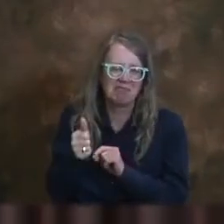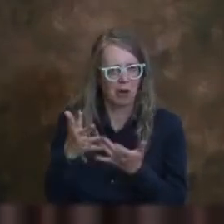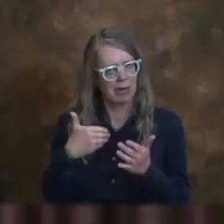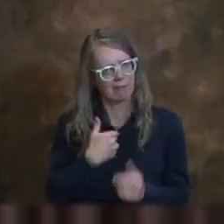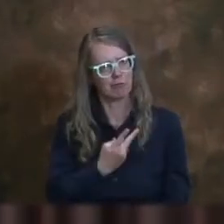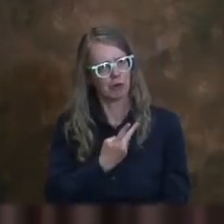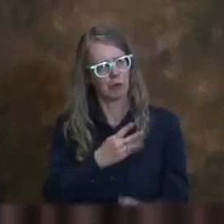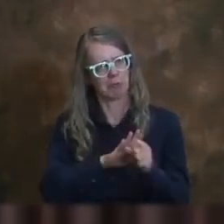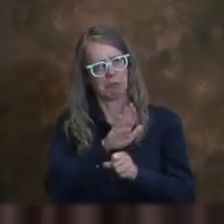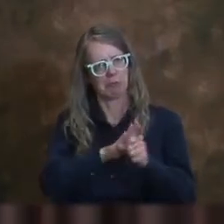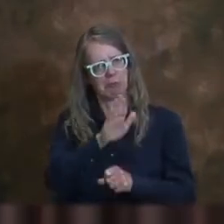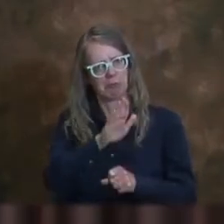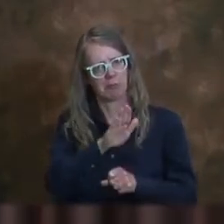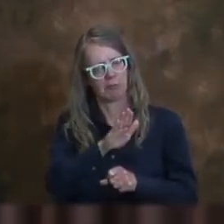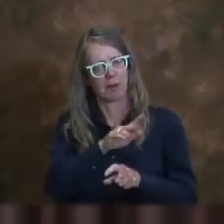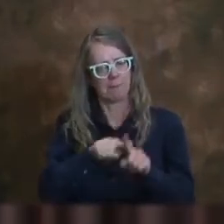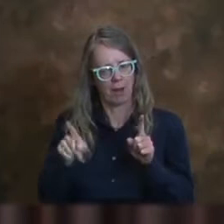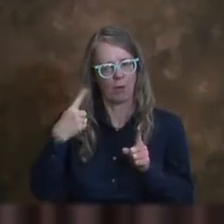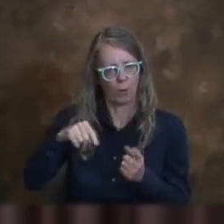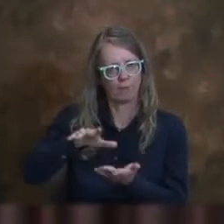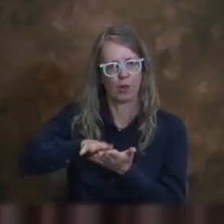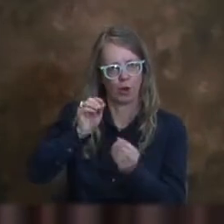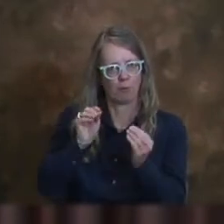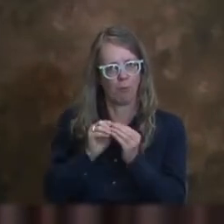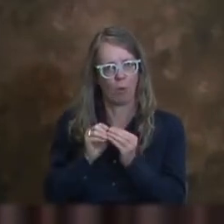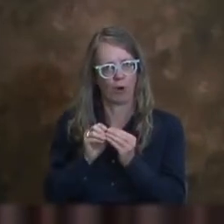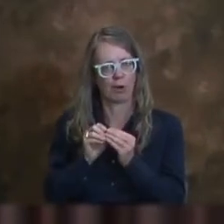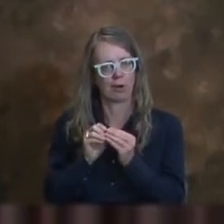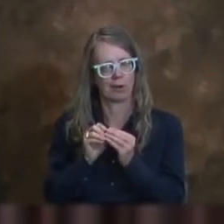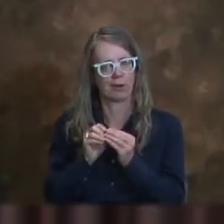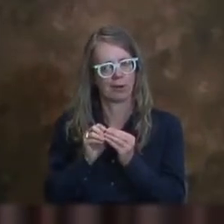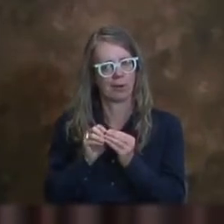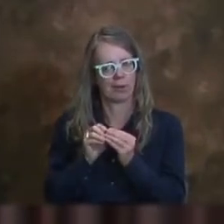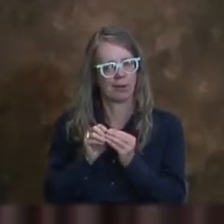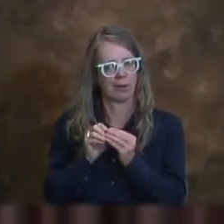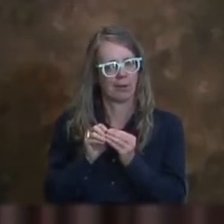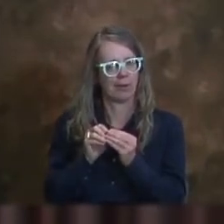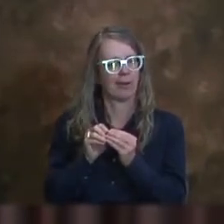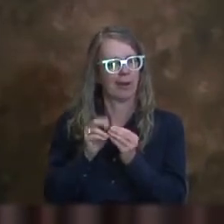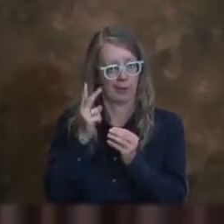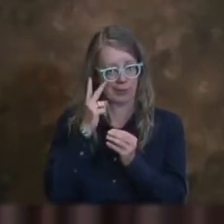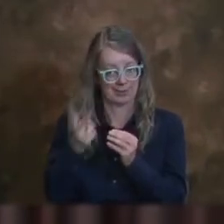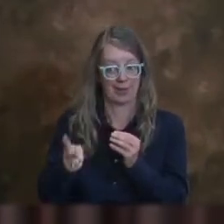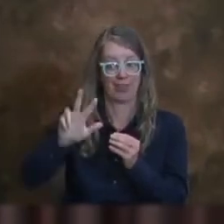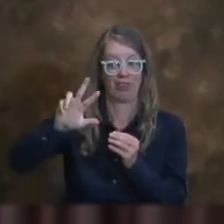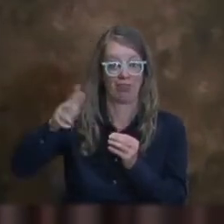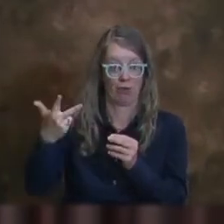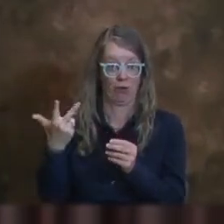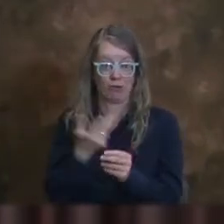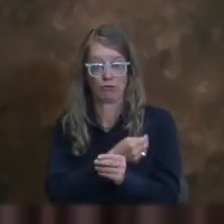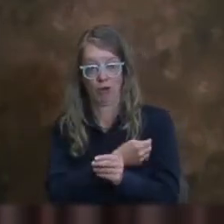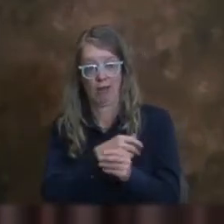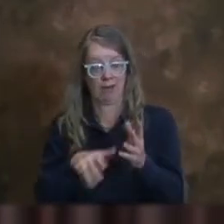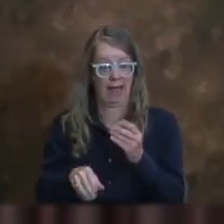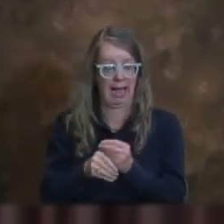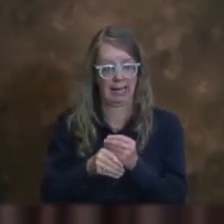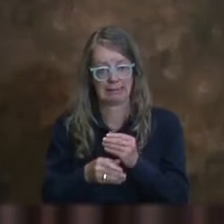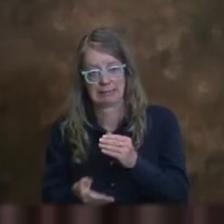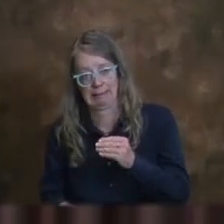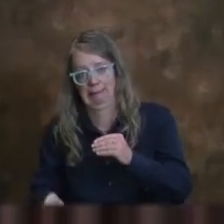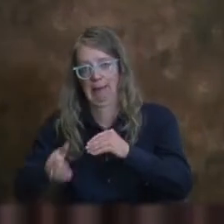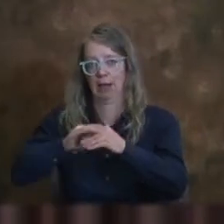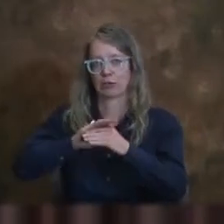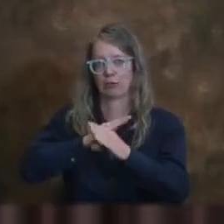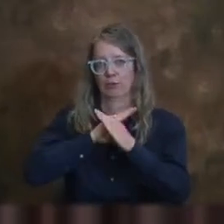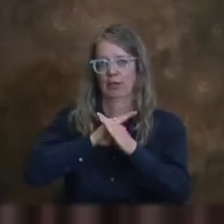shots. Whereas, as we've learned more about this, we see what a really significant additional layer of protection the 3rd shot